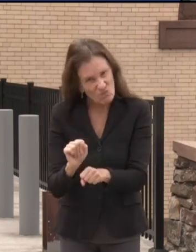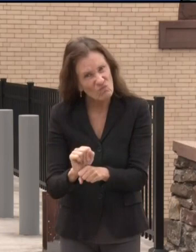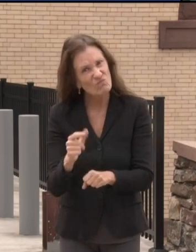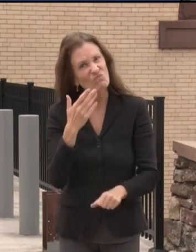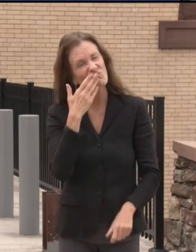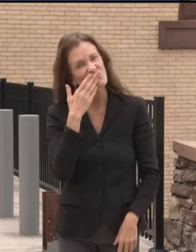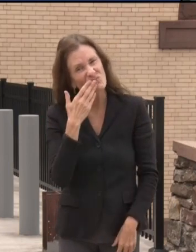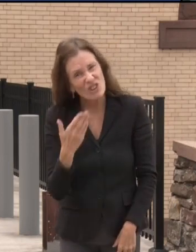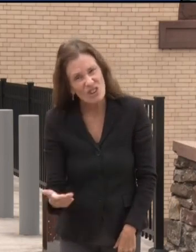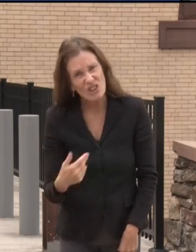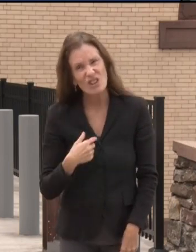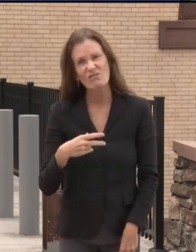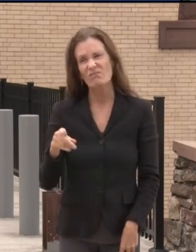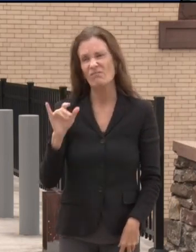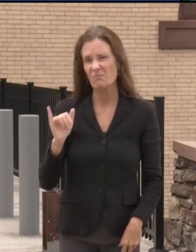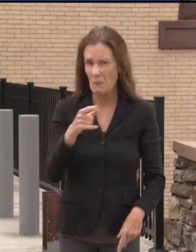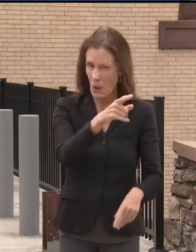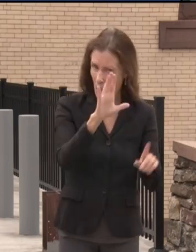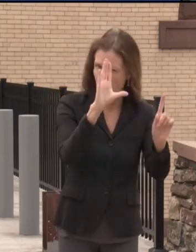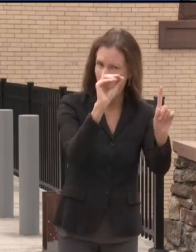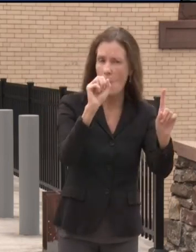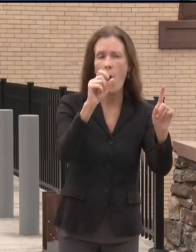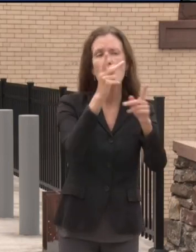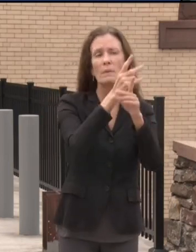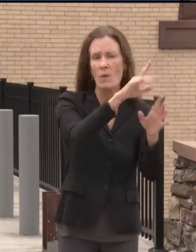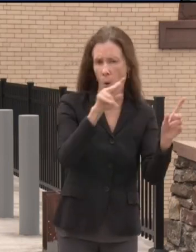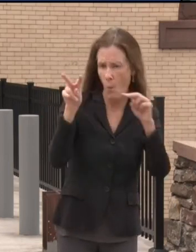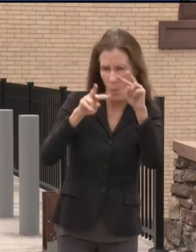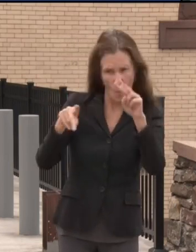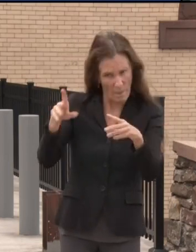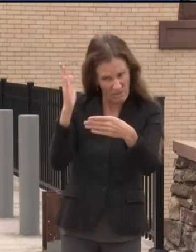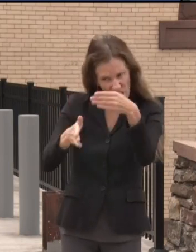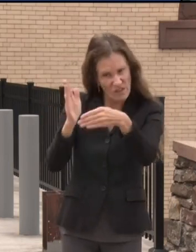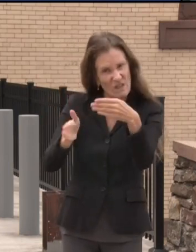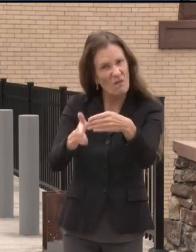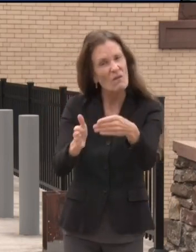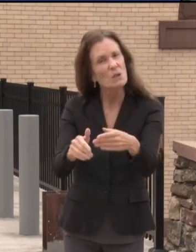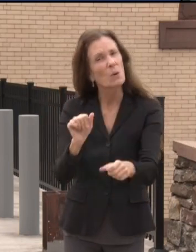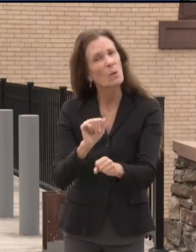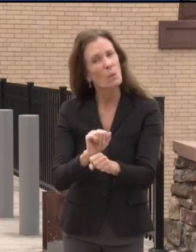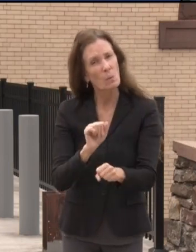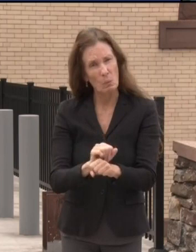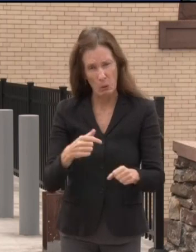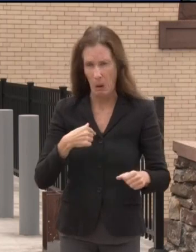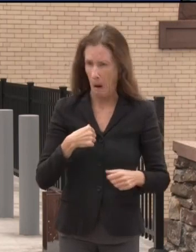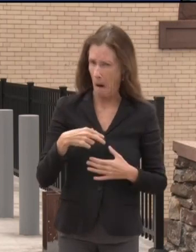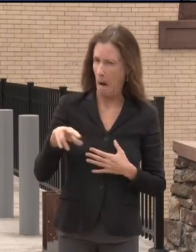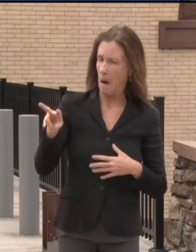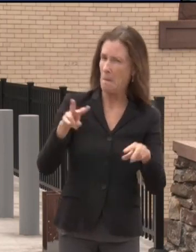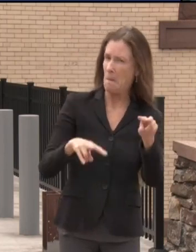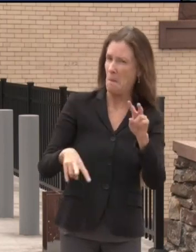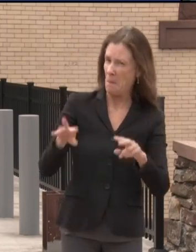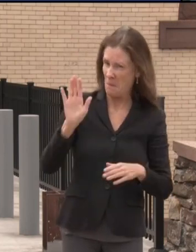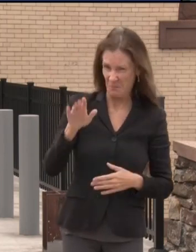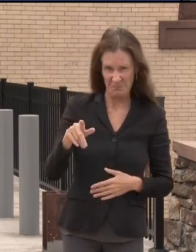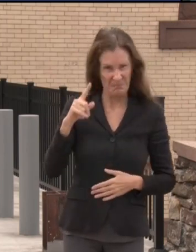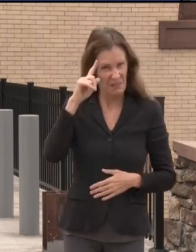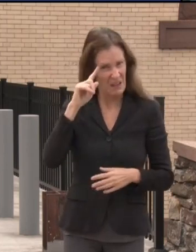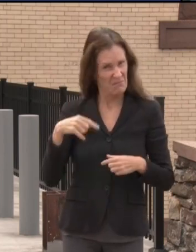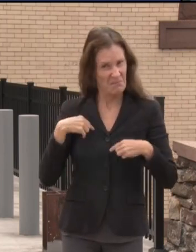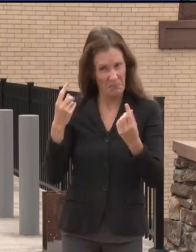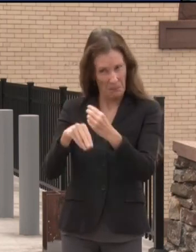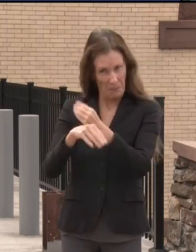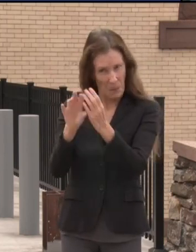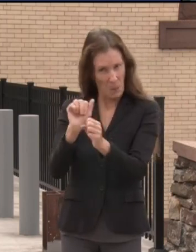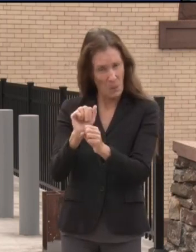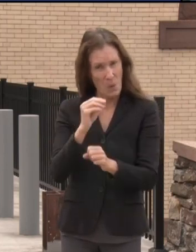outcomes are good. So I'm feeling pretty good about this. Something that I check on. We used to